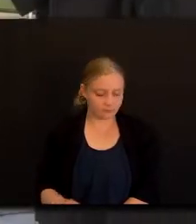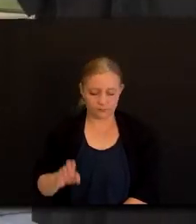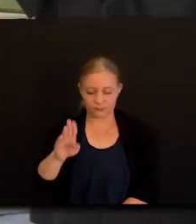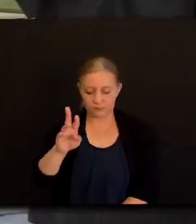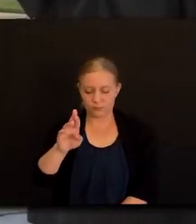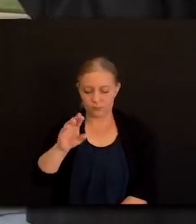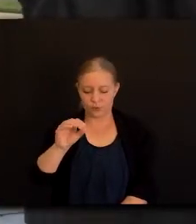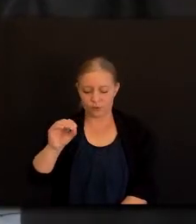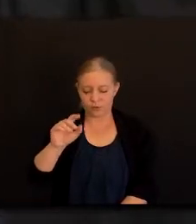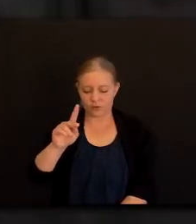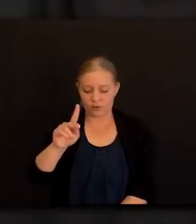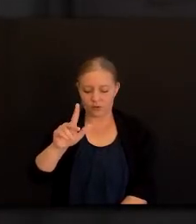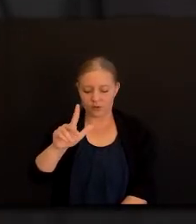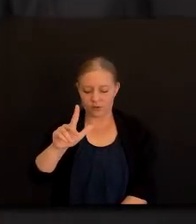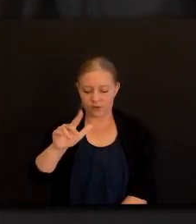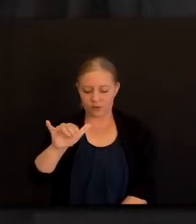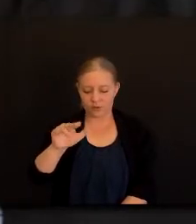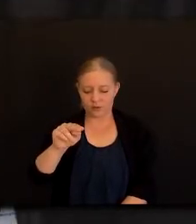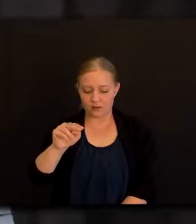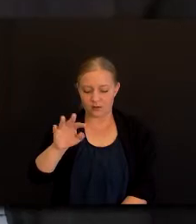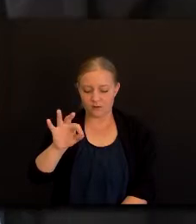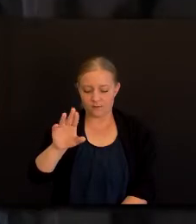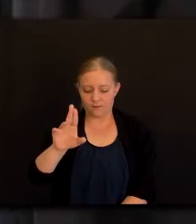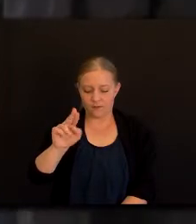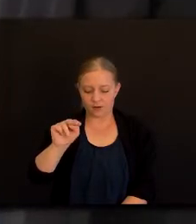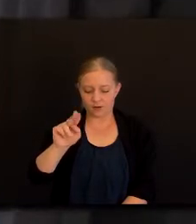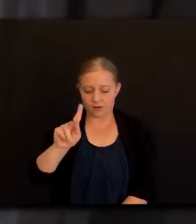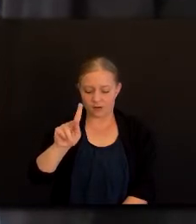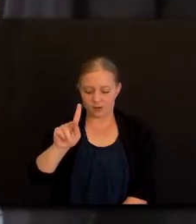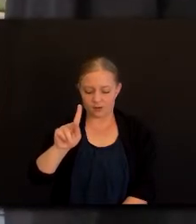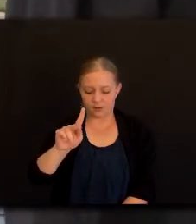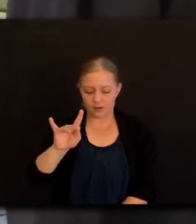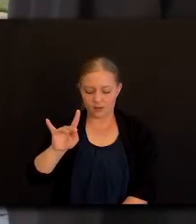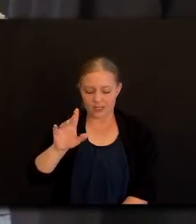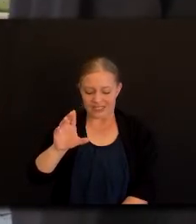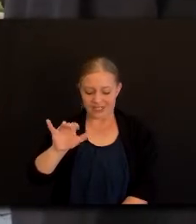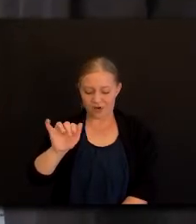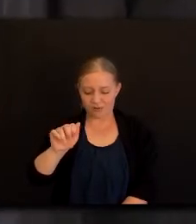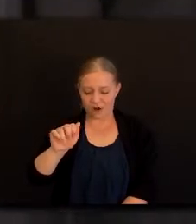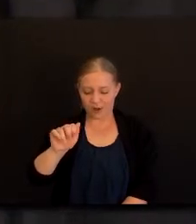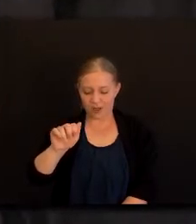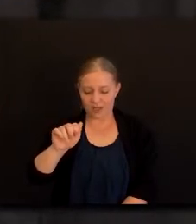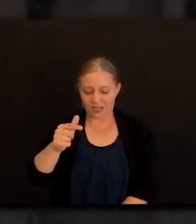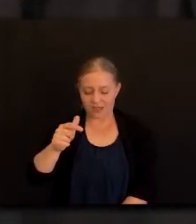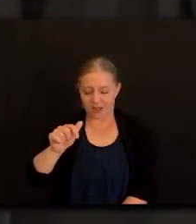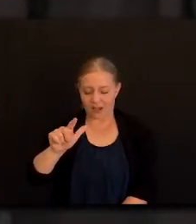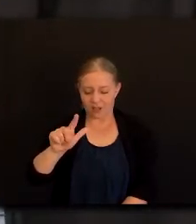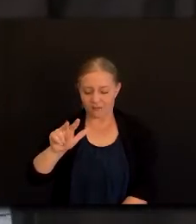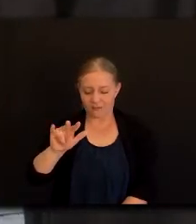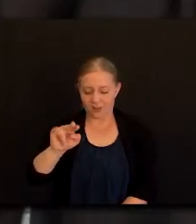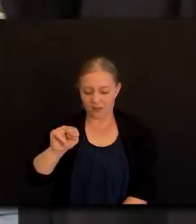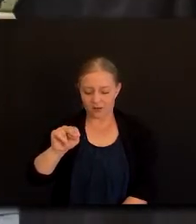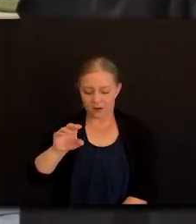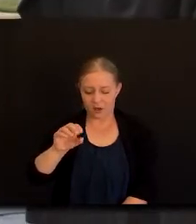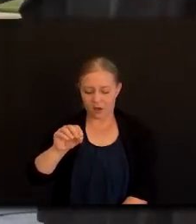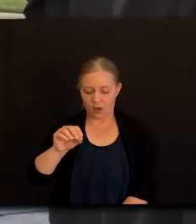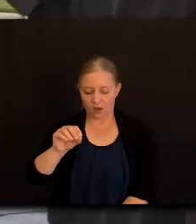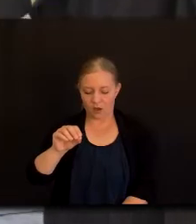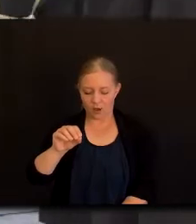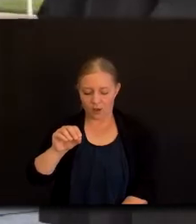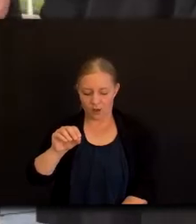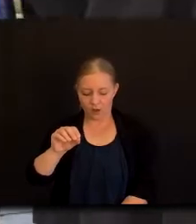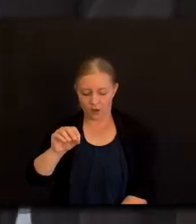Brooklyn Jade Funk. Kira Jane Galvin. Robin Marie